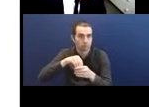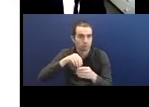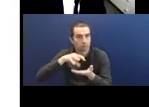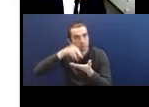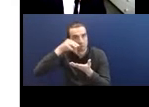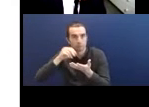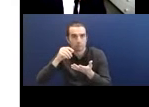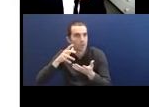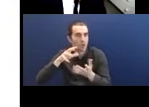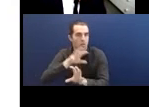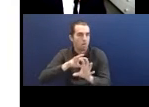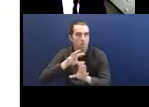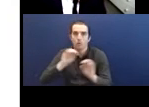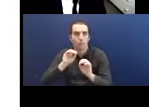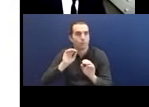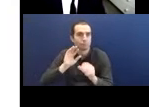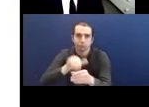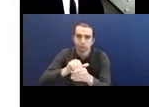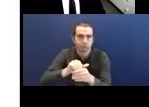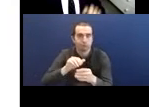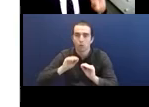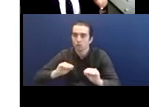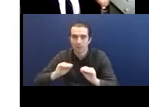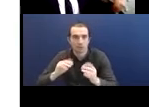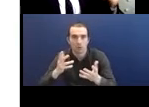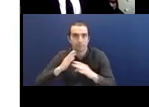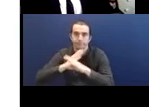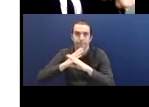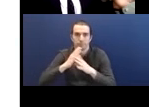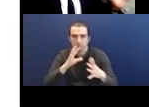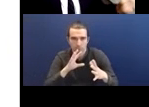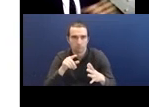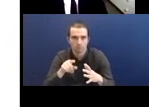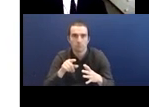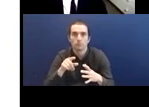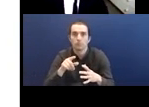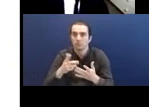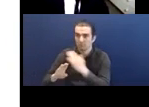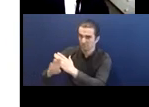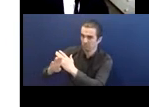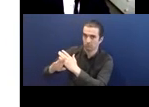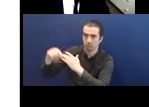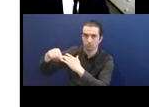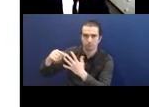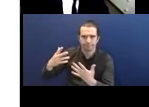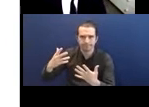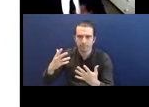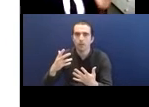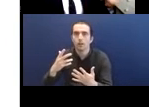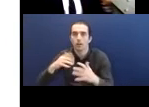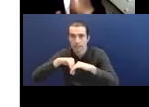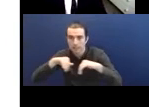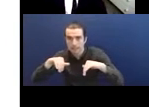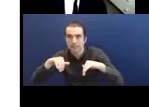the former can adjust to the standardized requirements. So there is no real adjustment being made for them in integration.